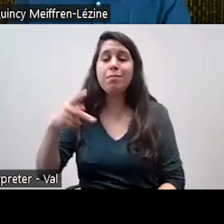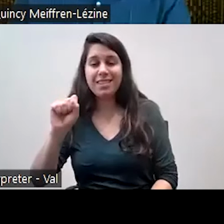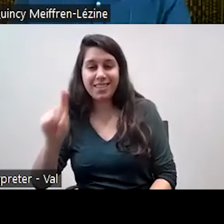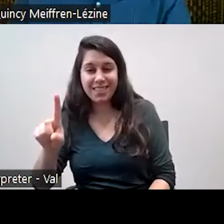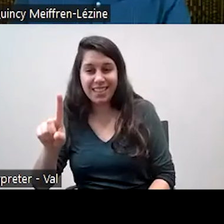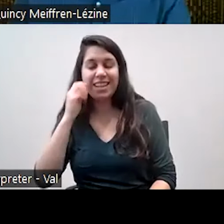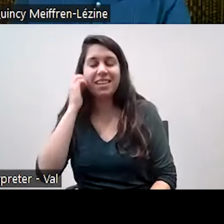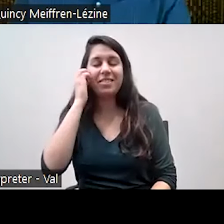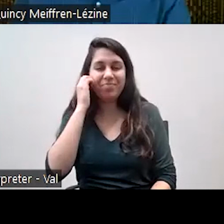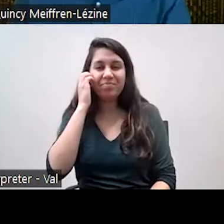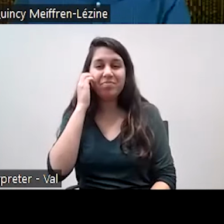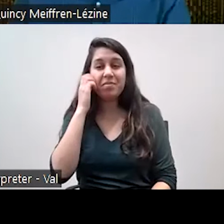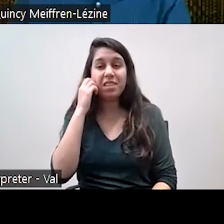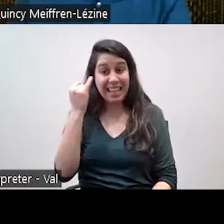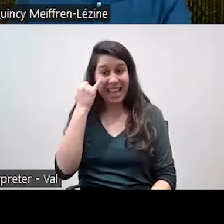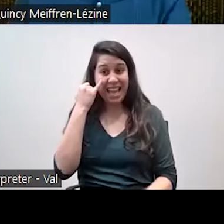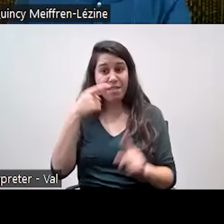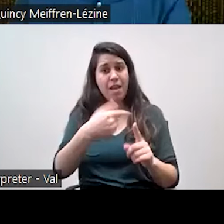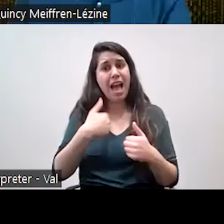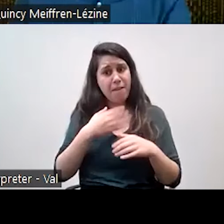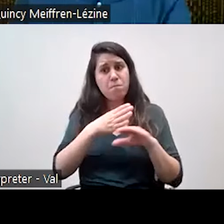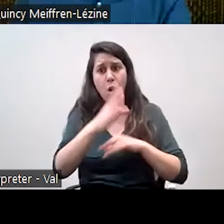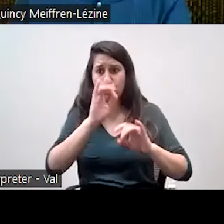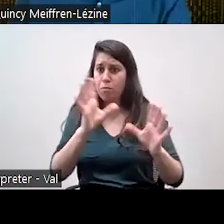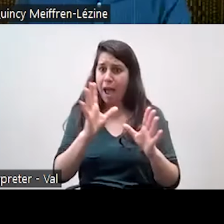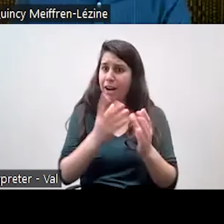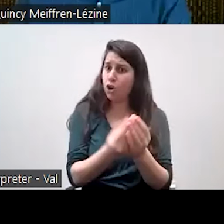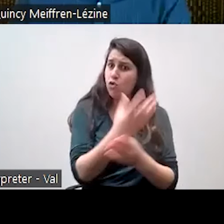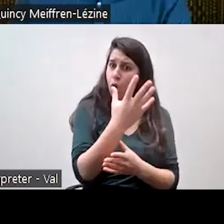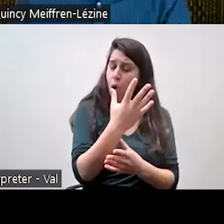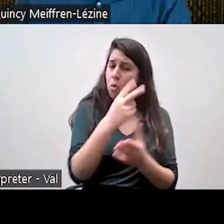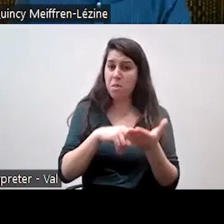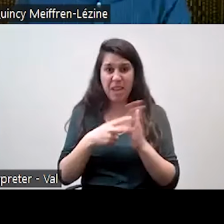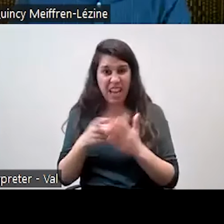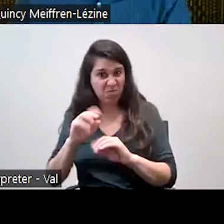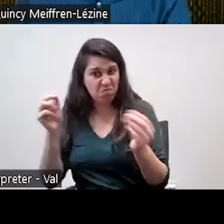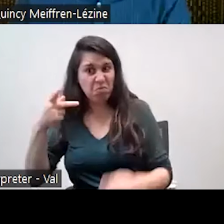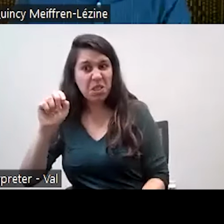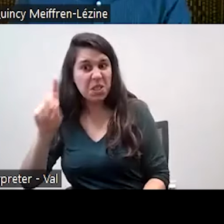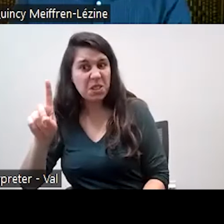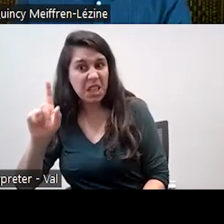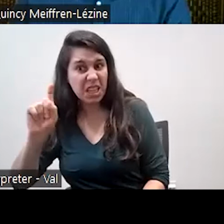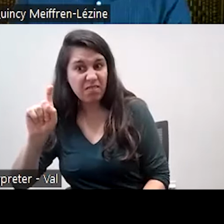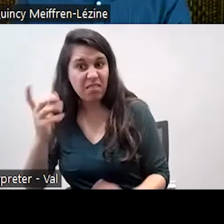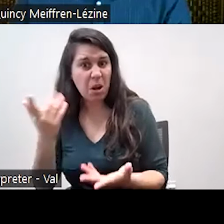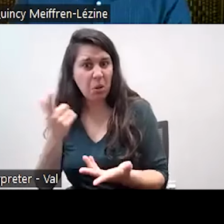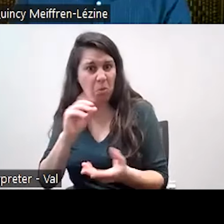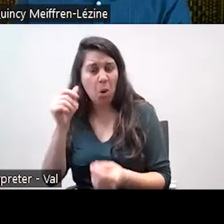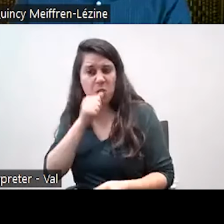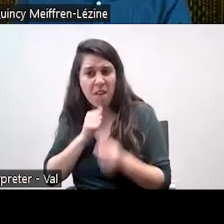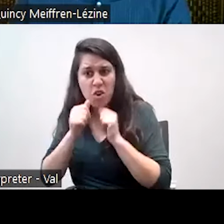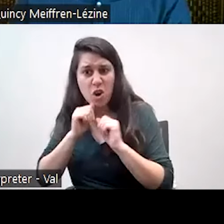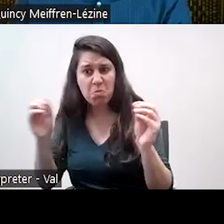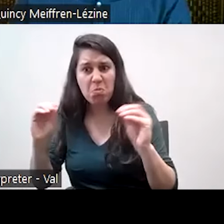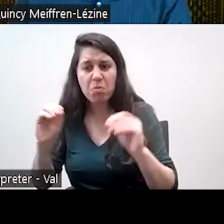mean that somebody has not suffered if we're saying that they are moving towards post-traumatic growth? There was a study that was